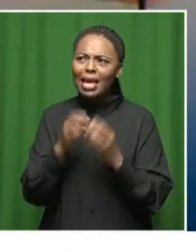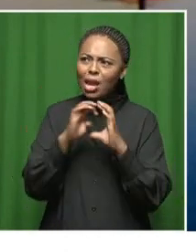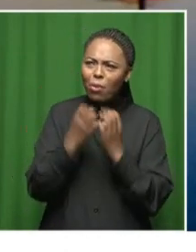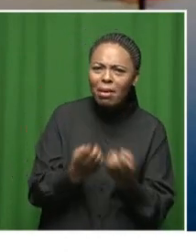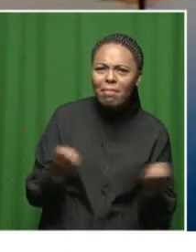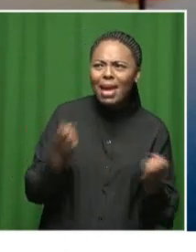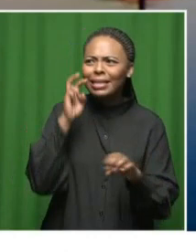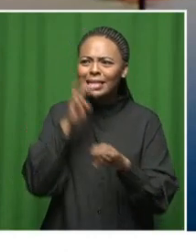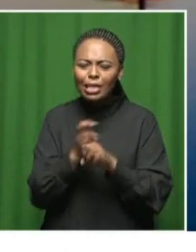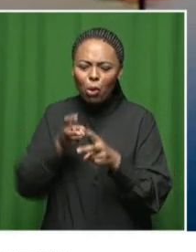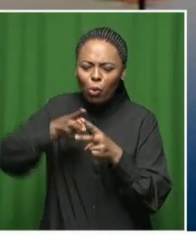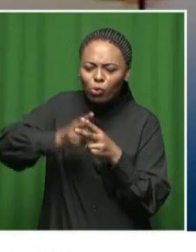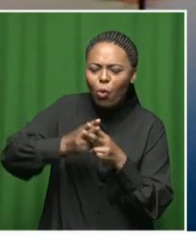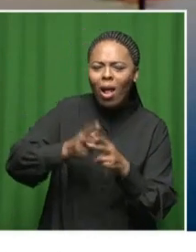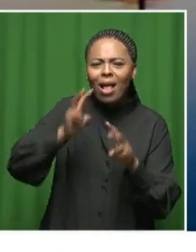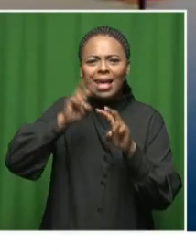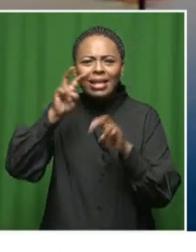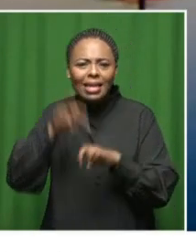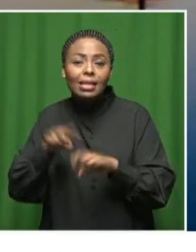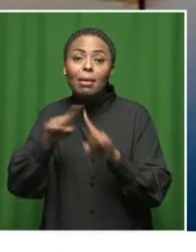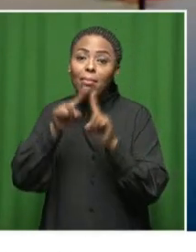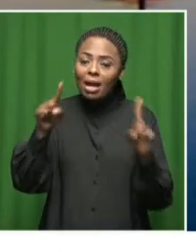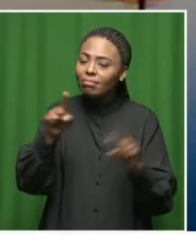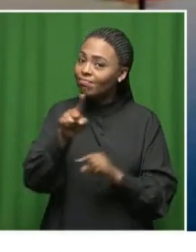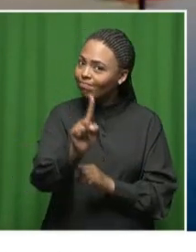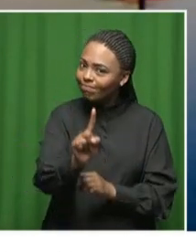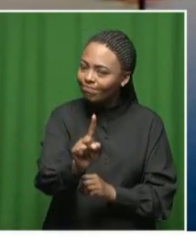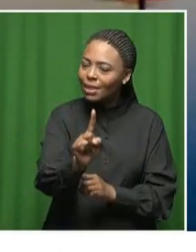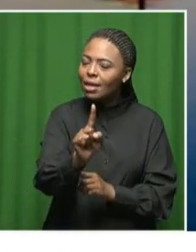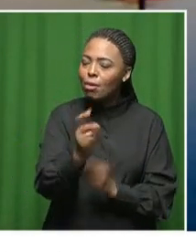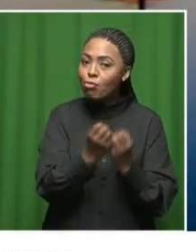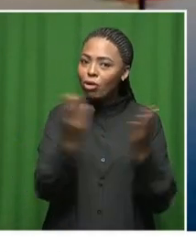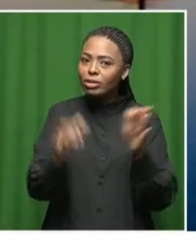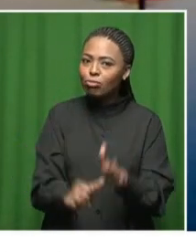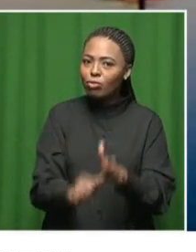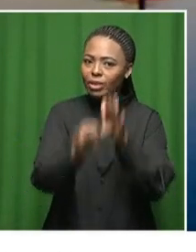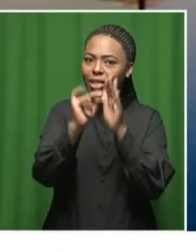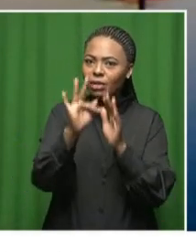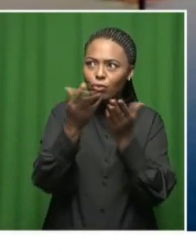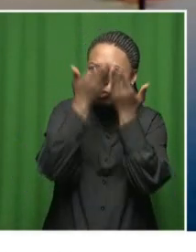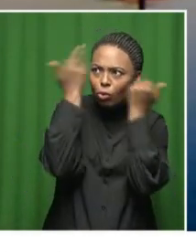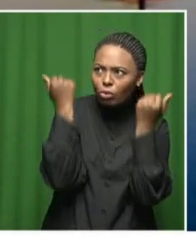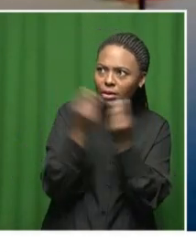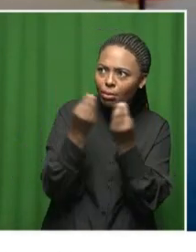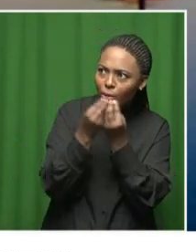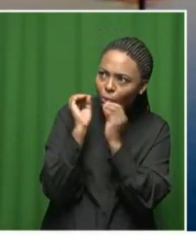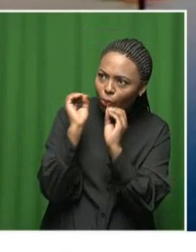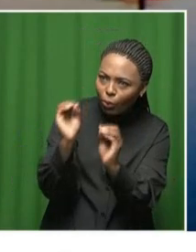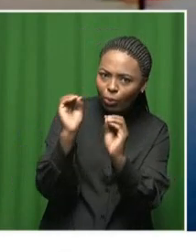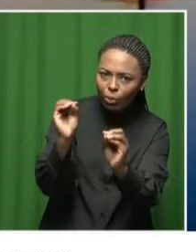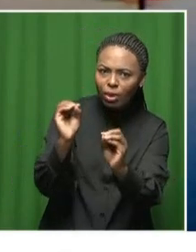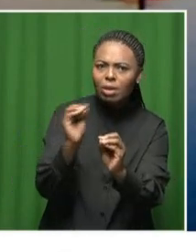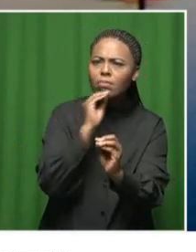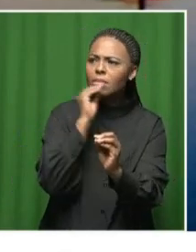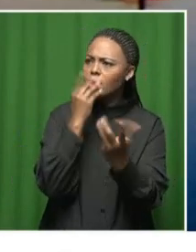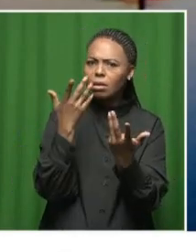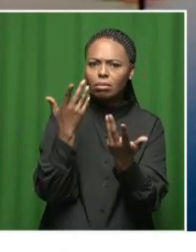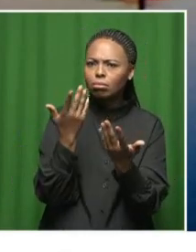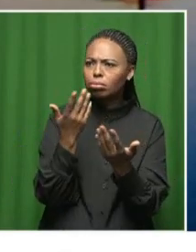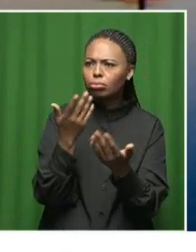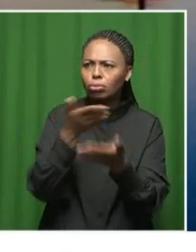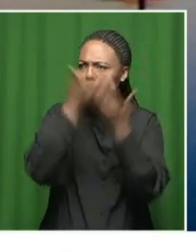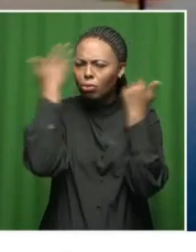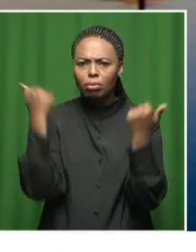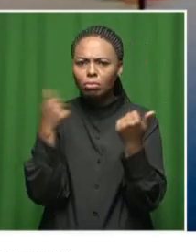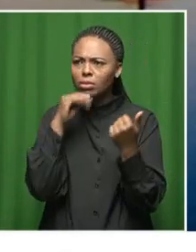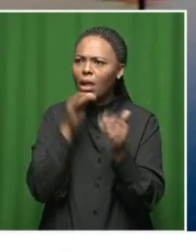is true somewhat. But I think what's more important, if people don't know something exists, then they will not go out and search for it and try to.